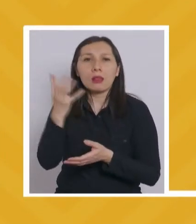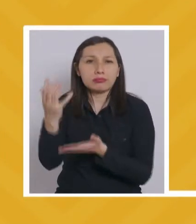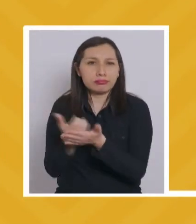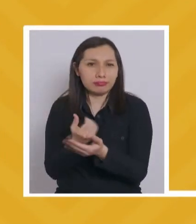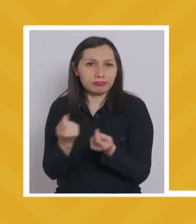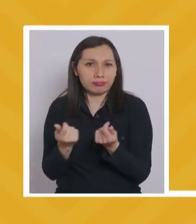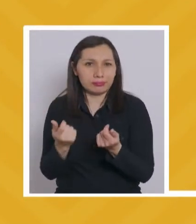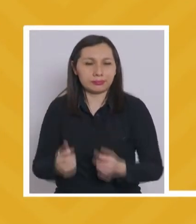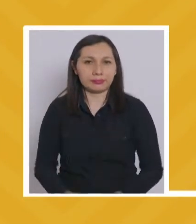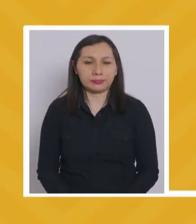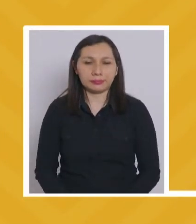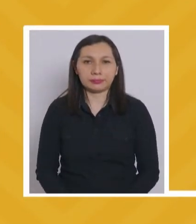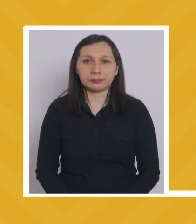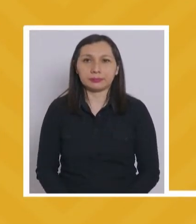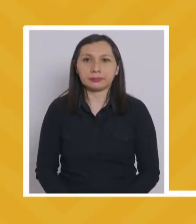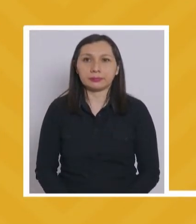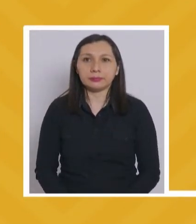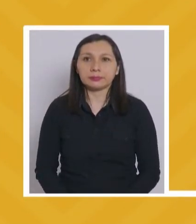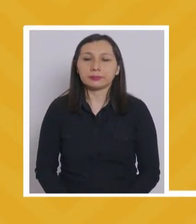nationality, and income level.